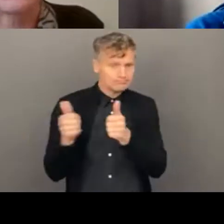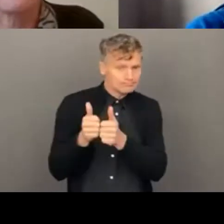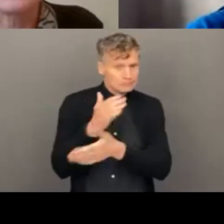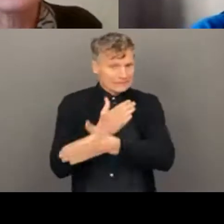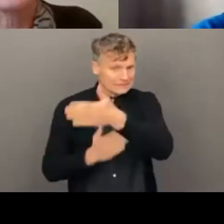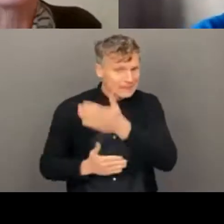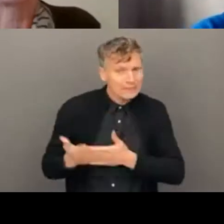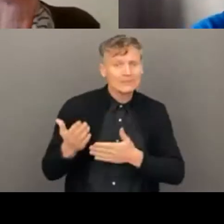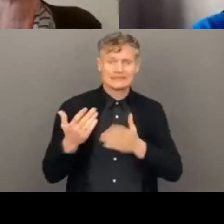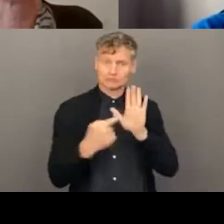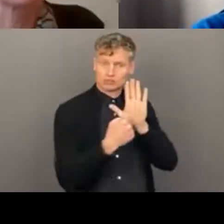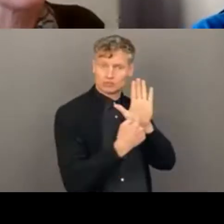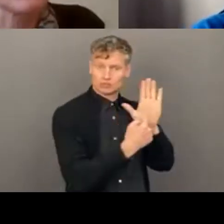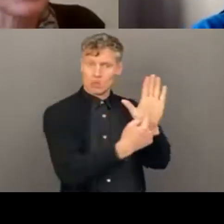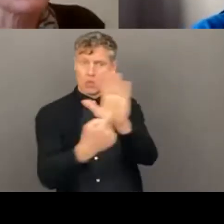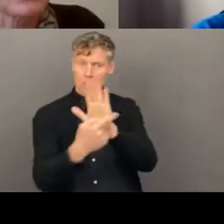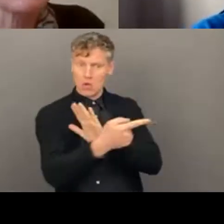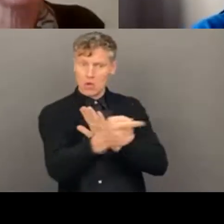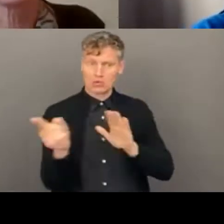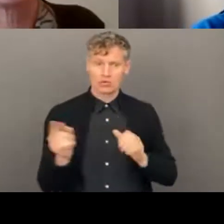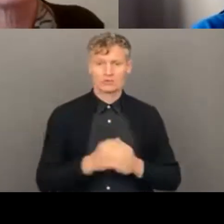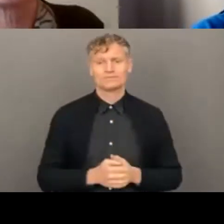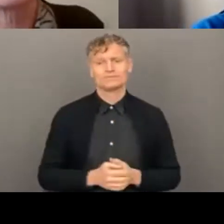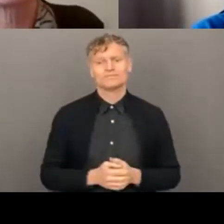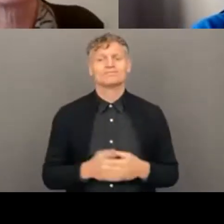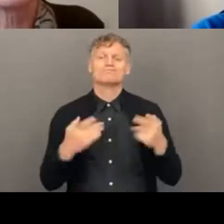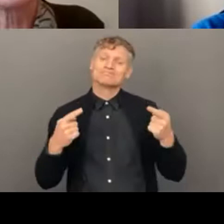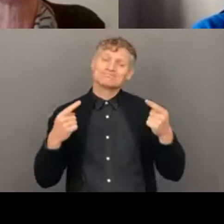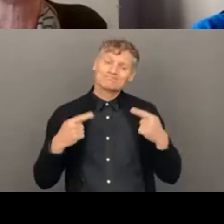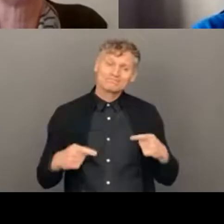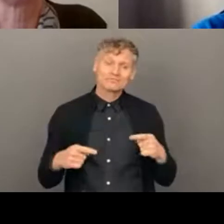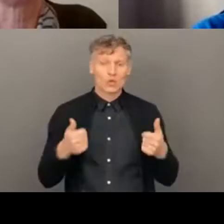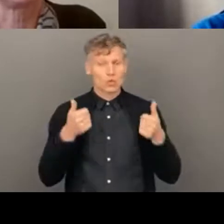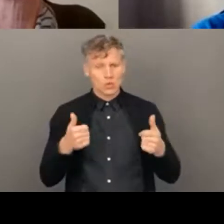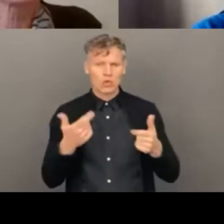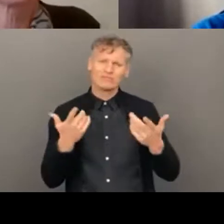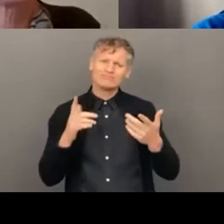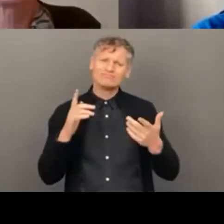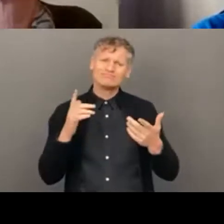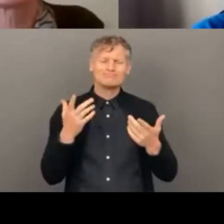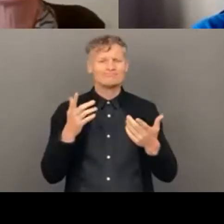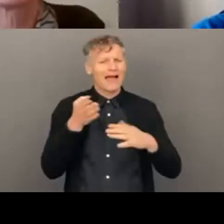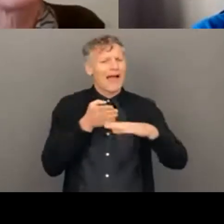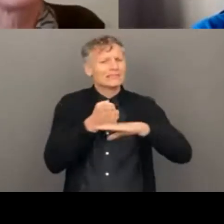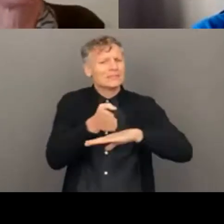be included. So reasonable accommodation was already mentioned, but accessibility should also